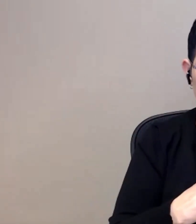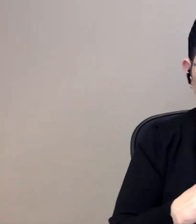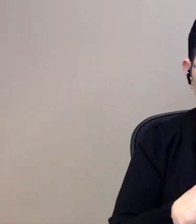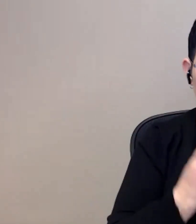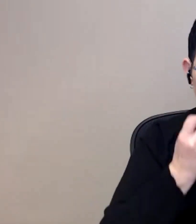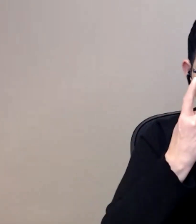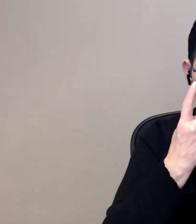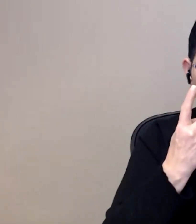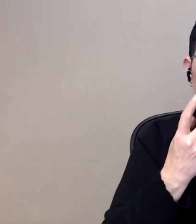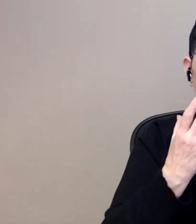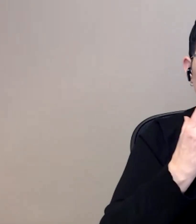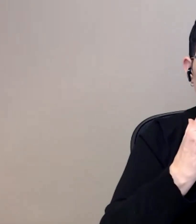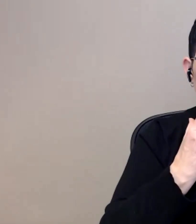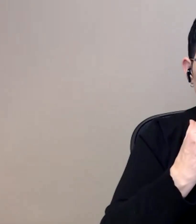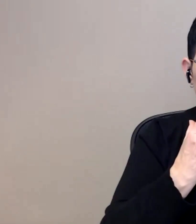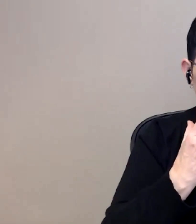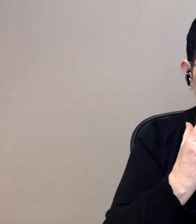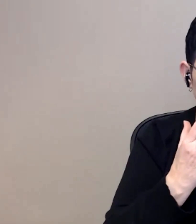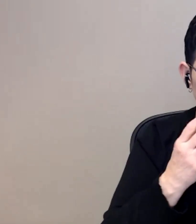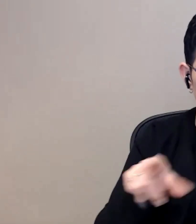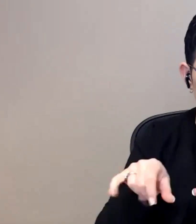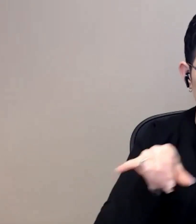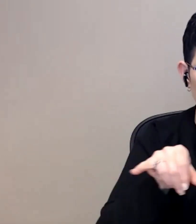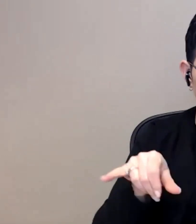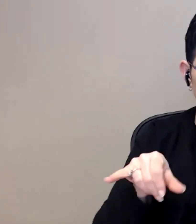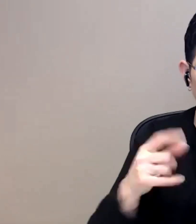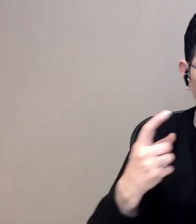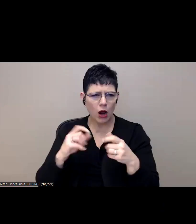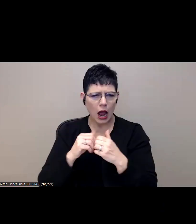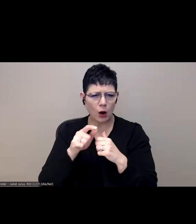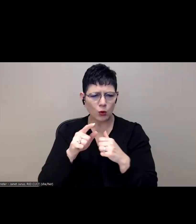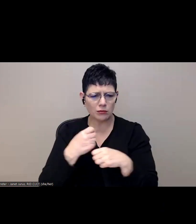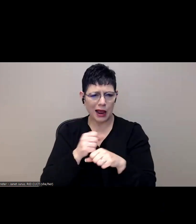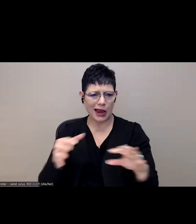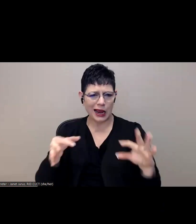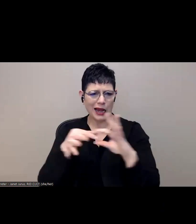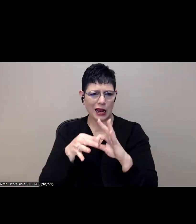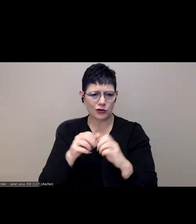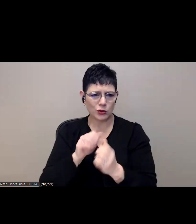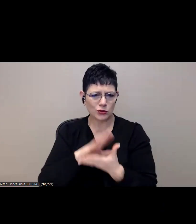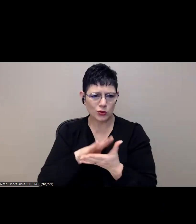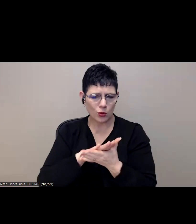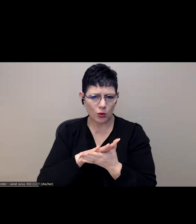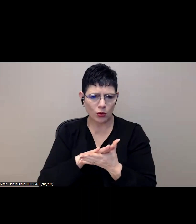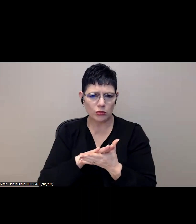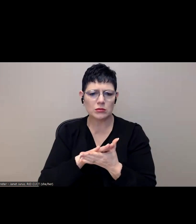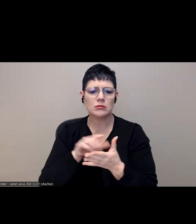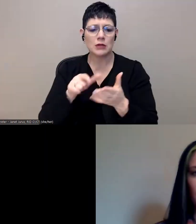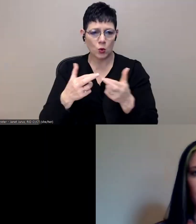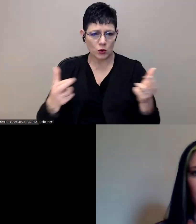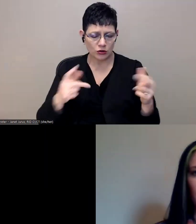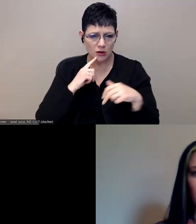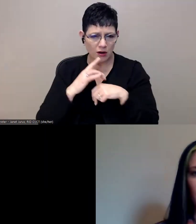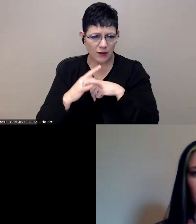questions similar to this have been asked about how you made connections with schools in your areas, letting them know that these resources were